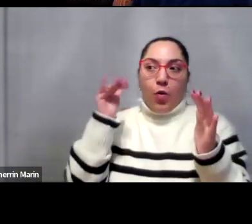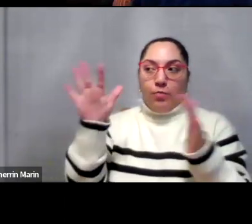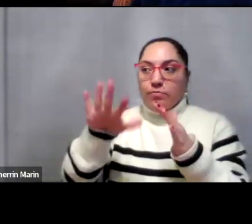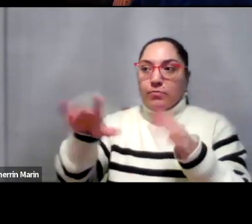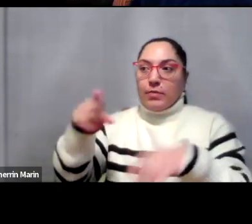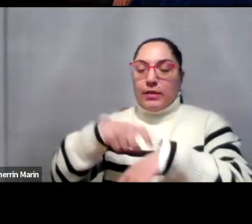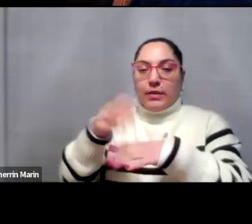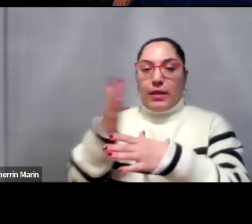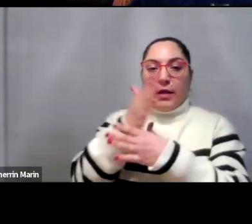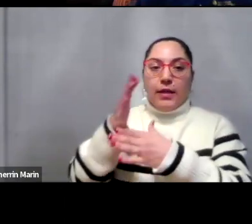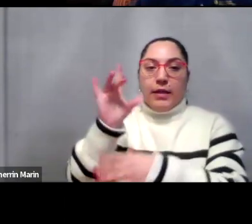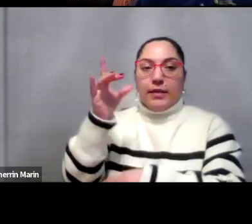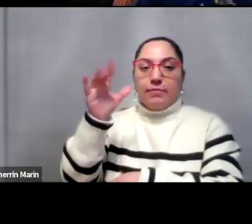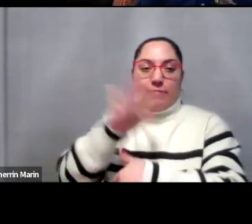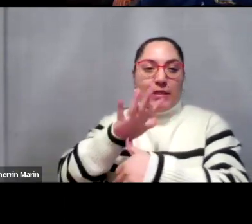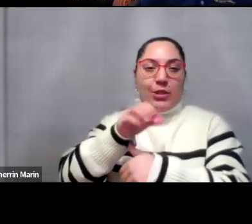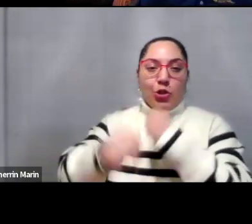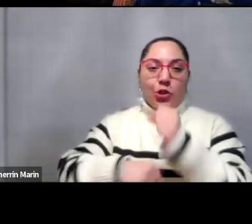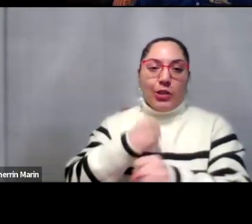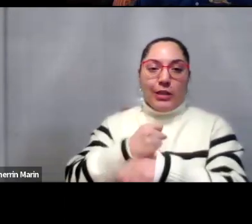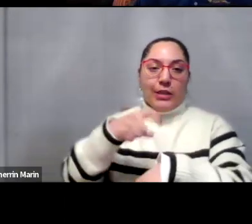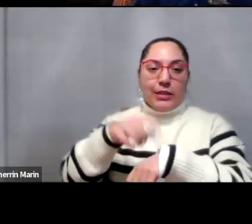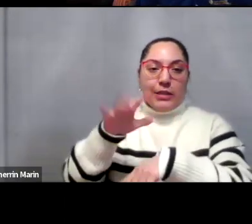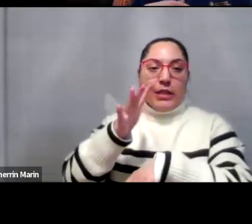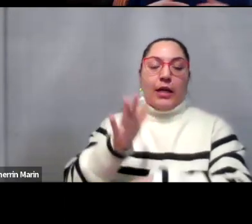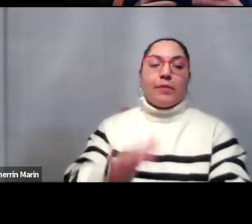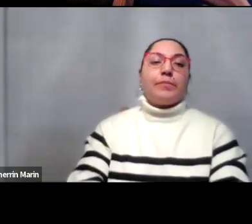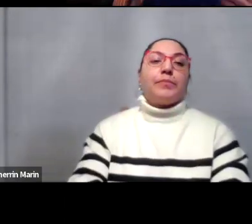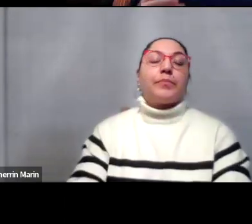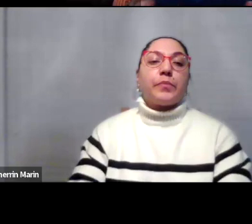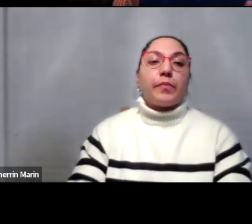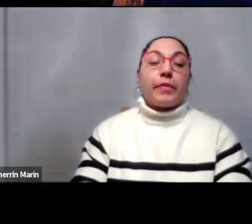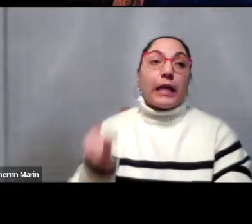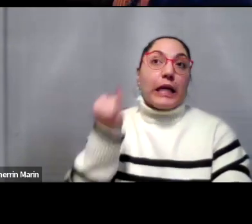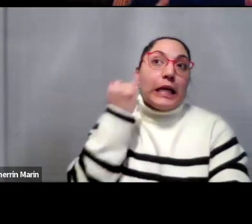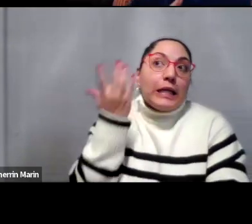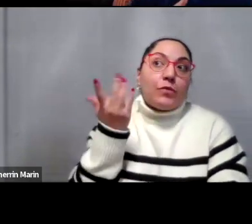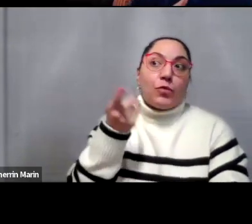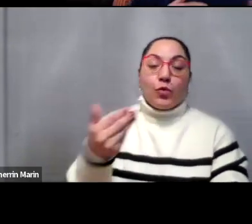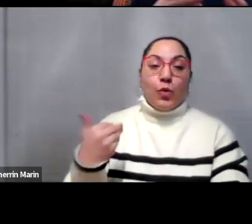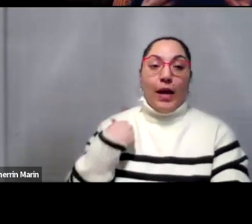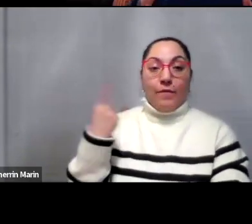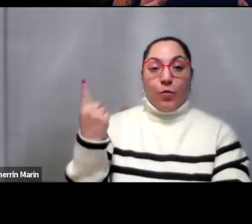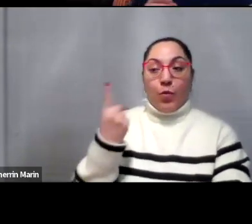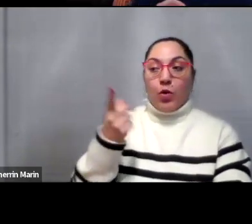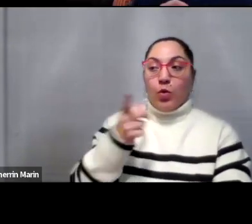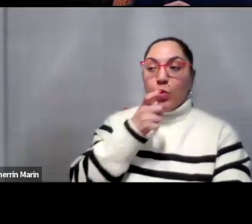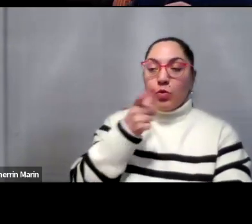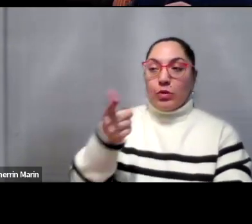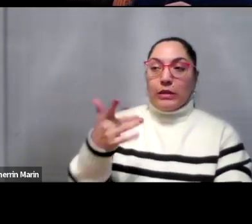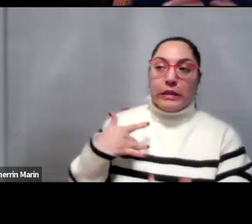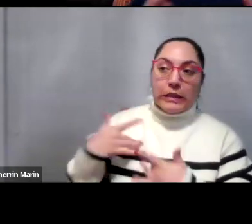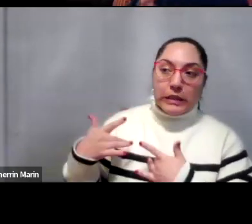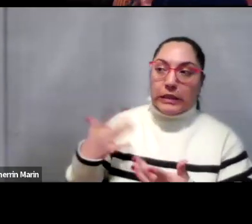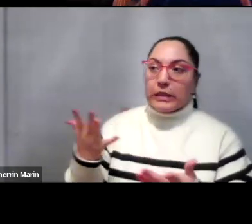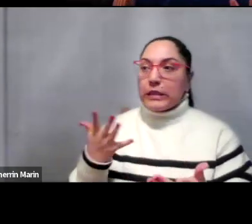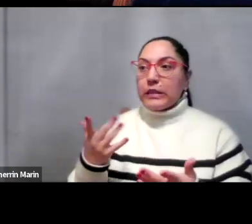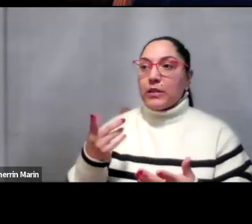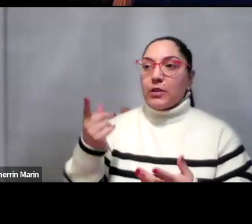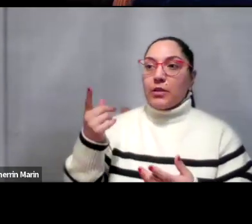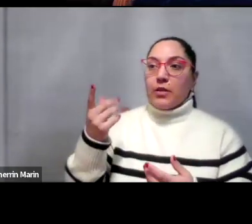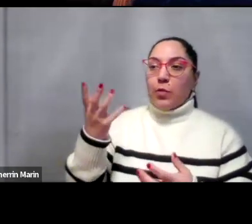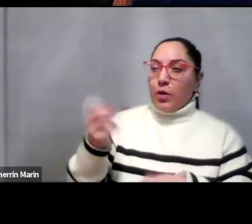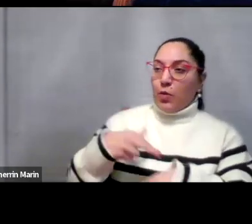year timeframe anyways. But if you have somebody that you're considering referring to any of our